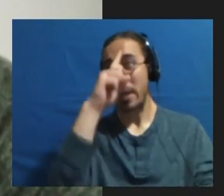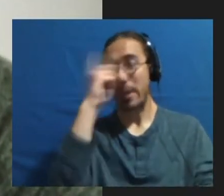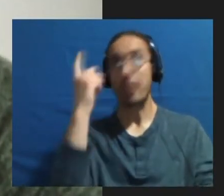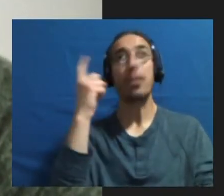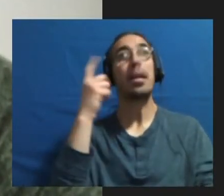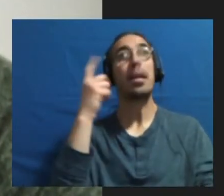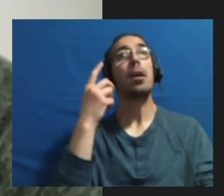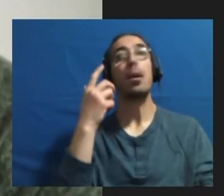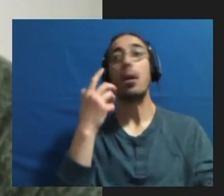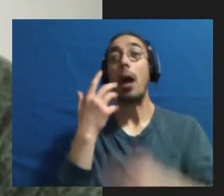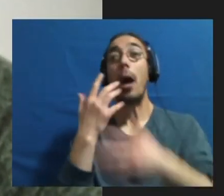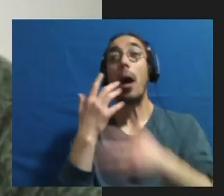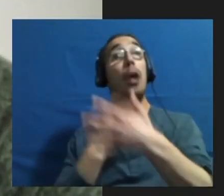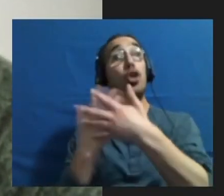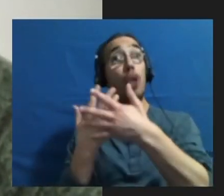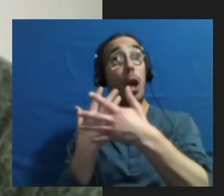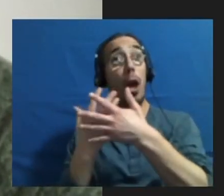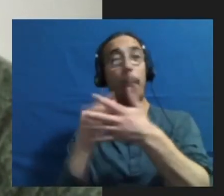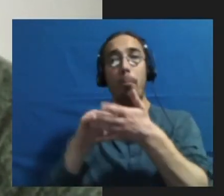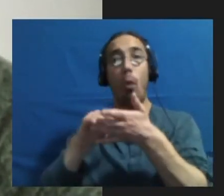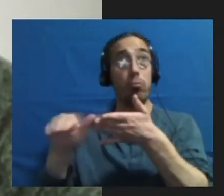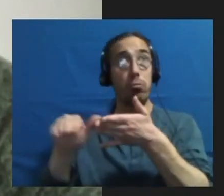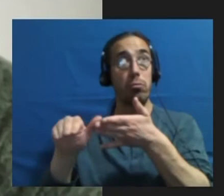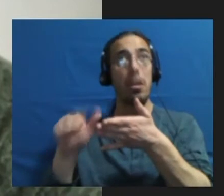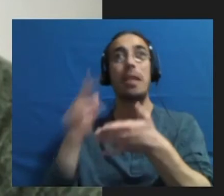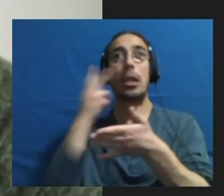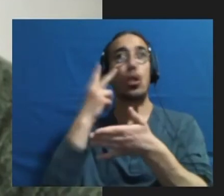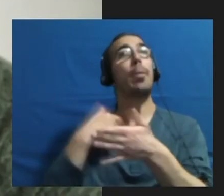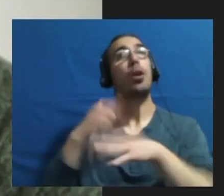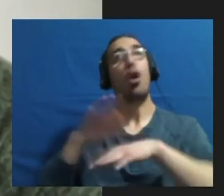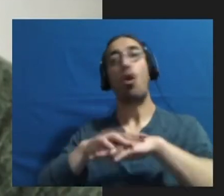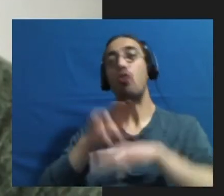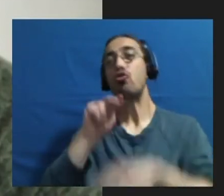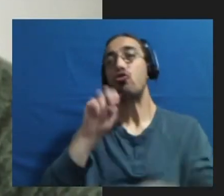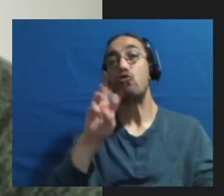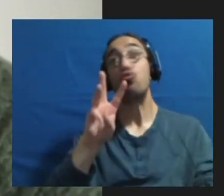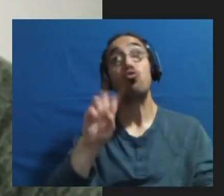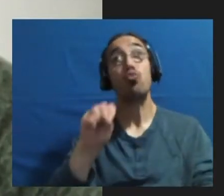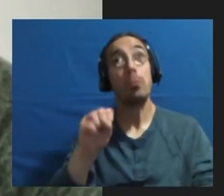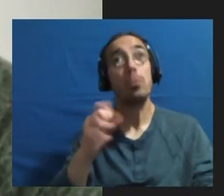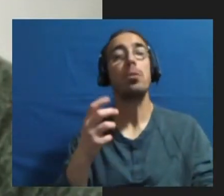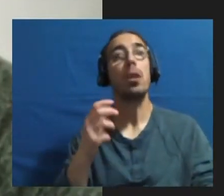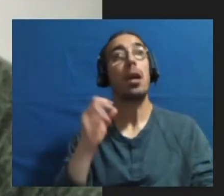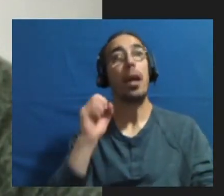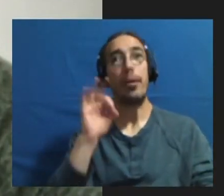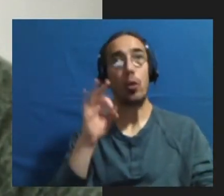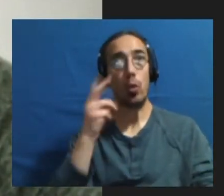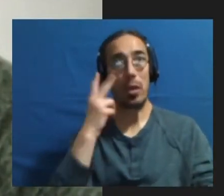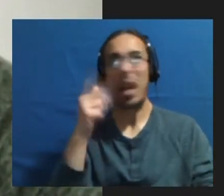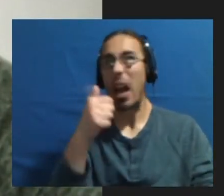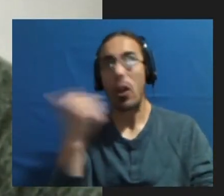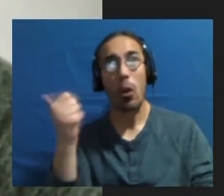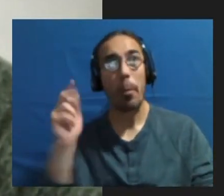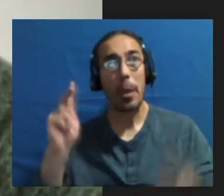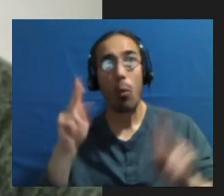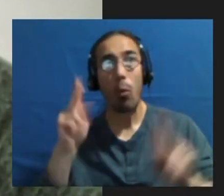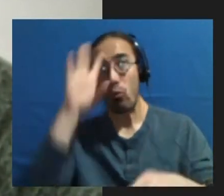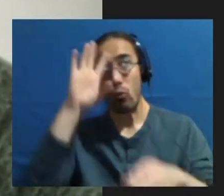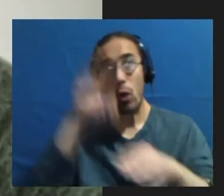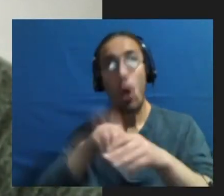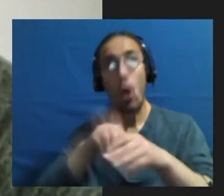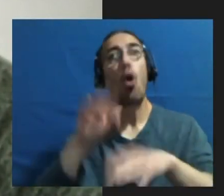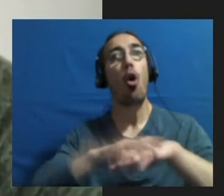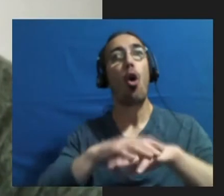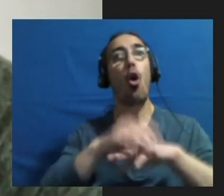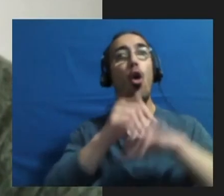you go up, if you see any other autistic and individual on social media or